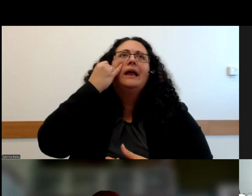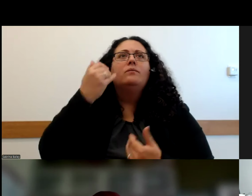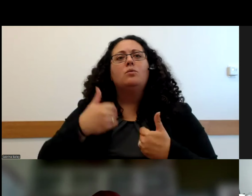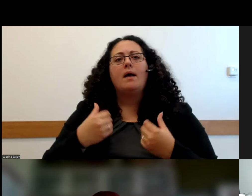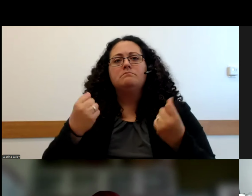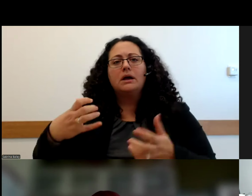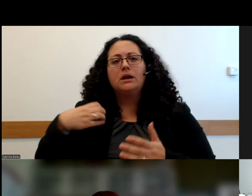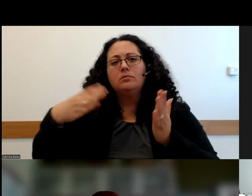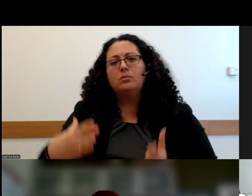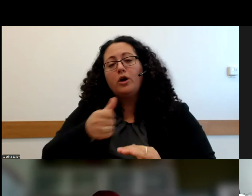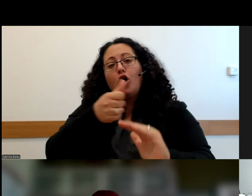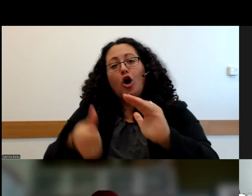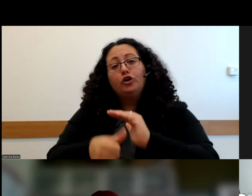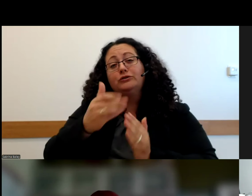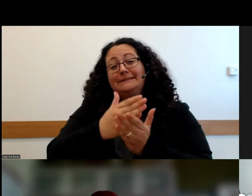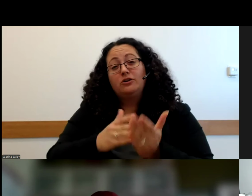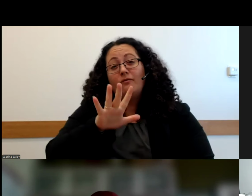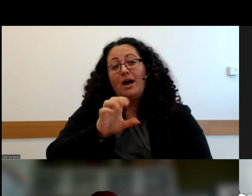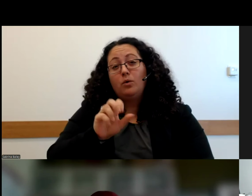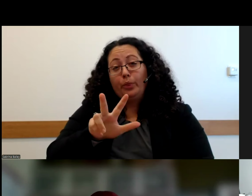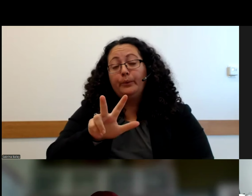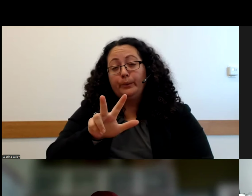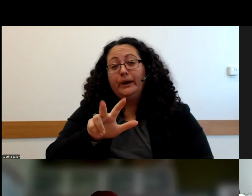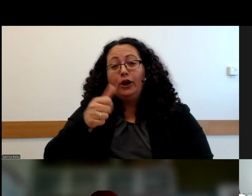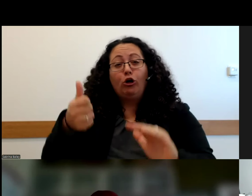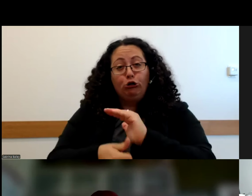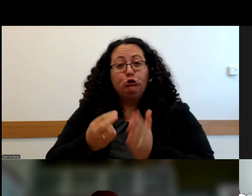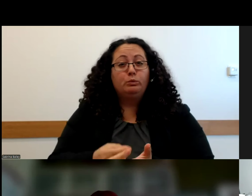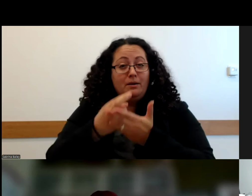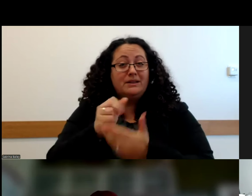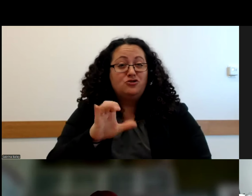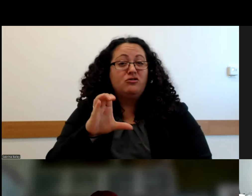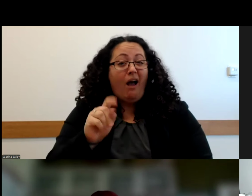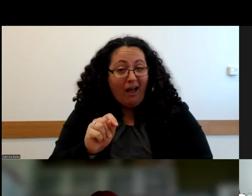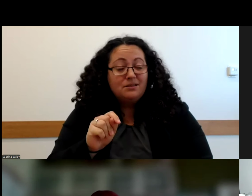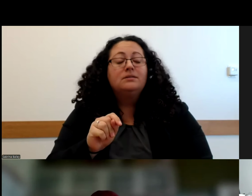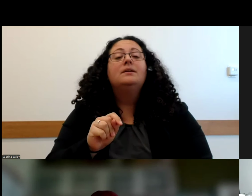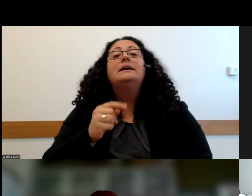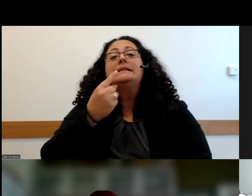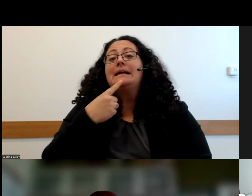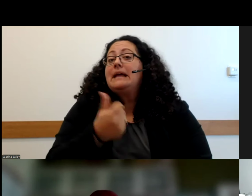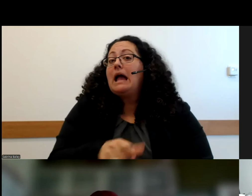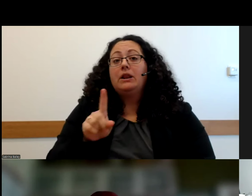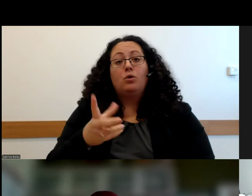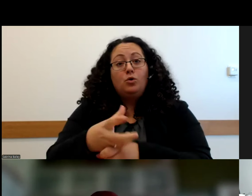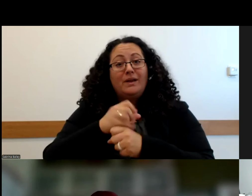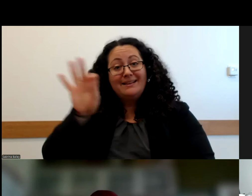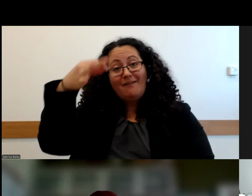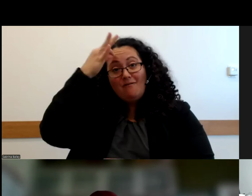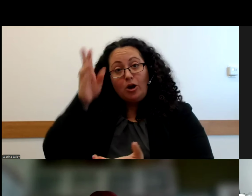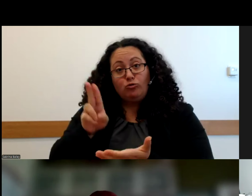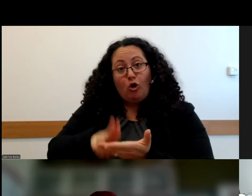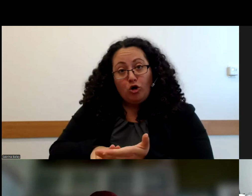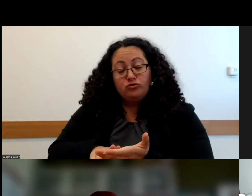employers under Section 503 of the Rehabilitation Act, which is the piece that says anyone who receives a federal contract